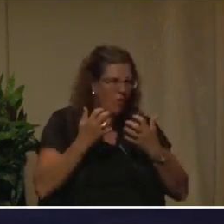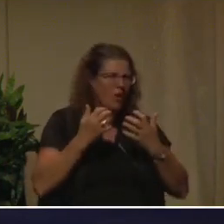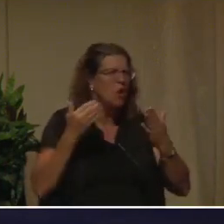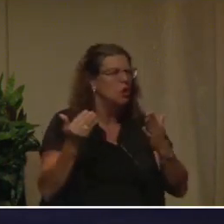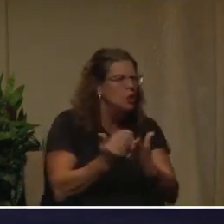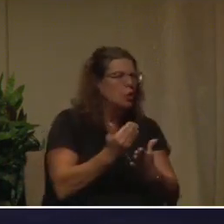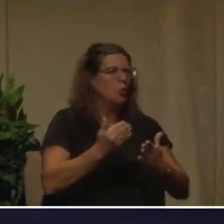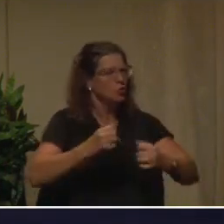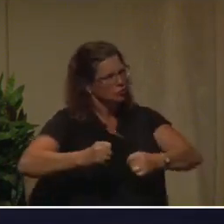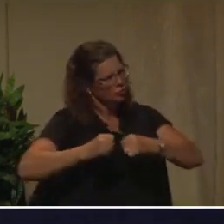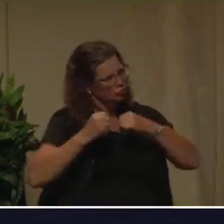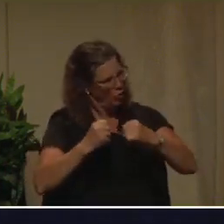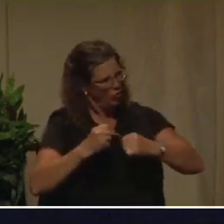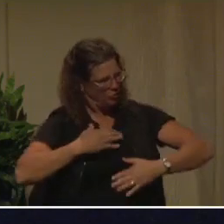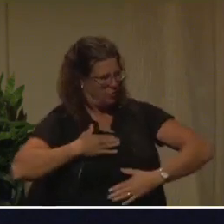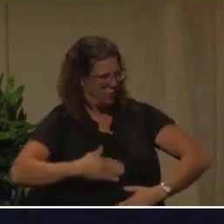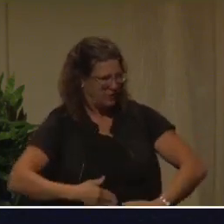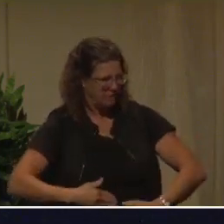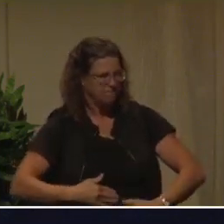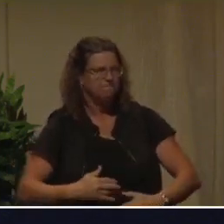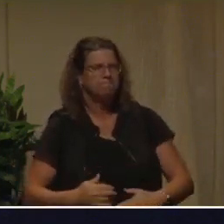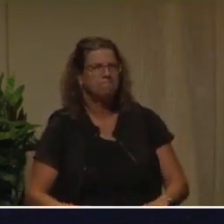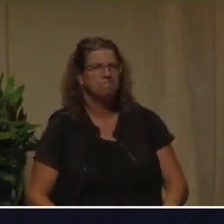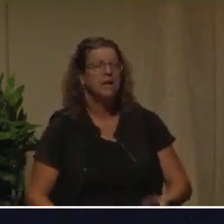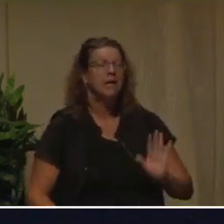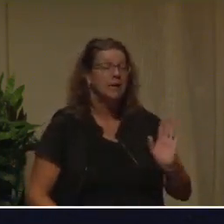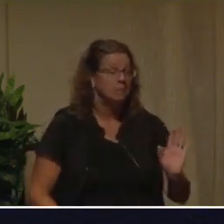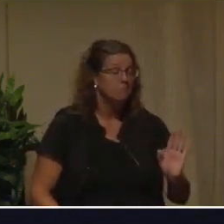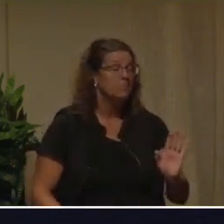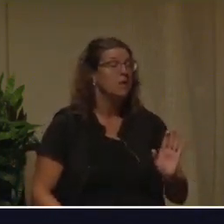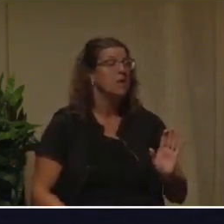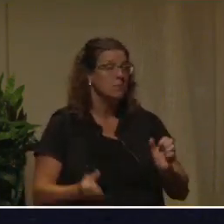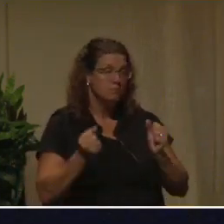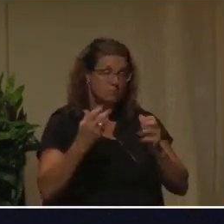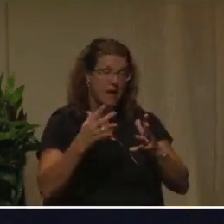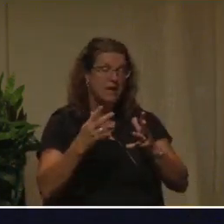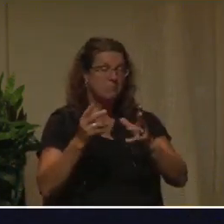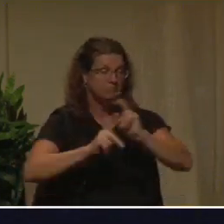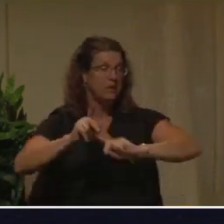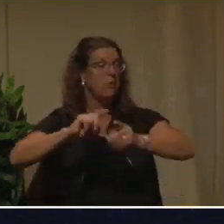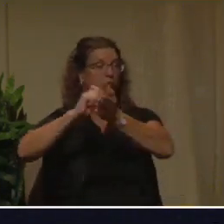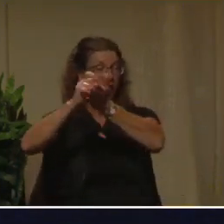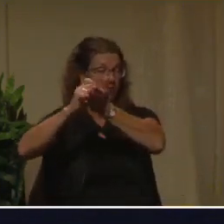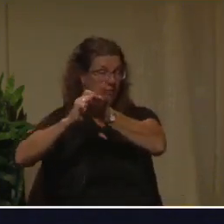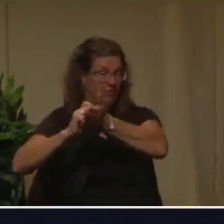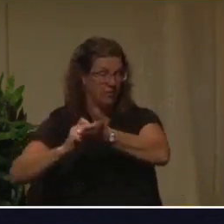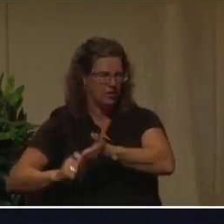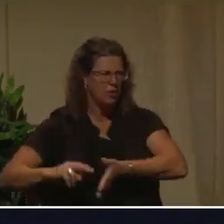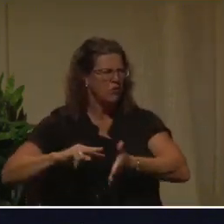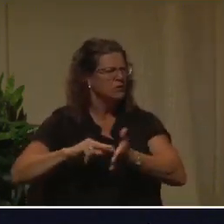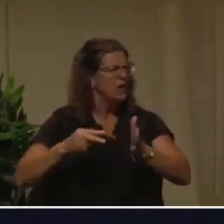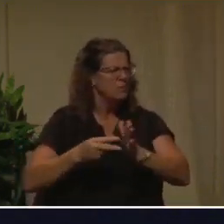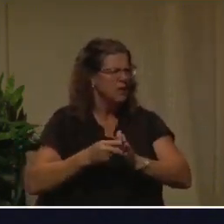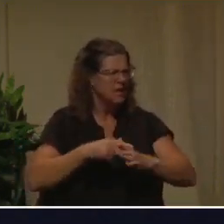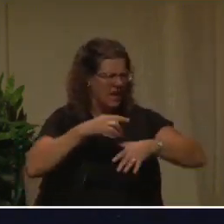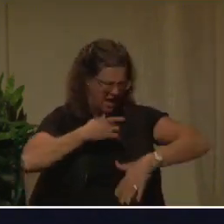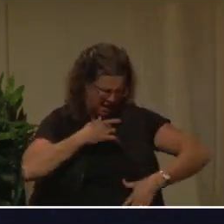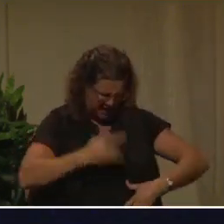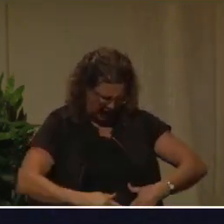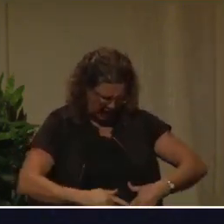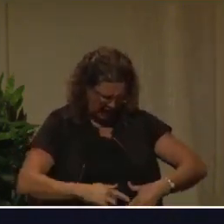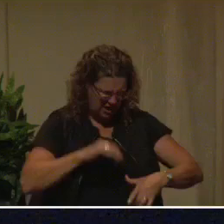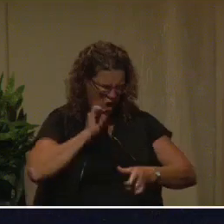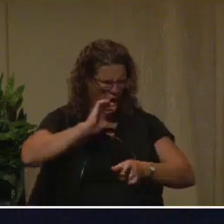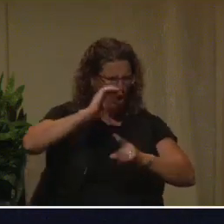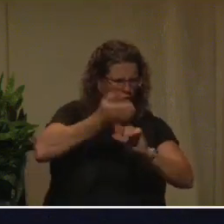dwelling." Now, a lot of scholarly ink is poured out on this word naked and then later unclothed. What